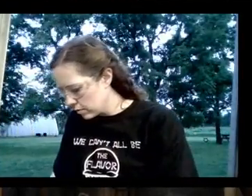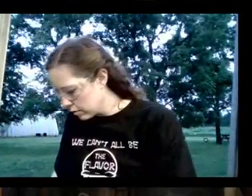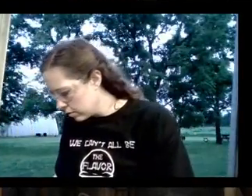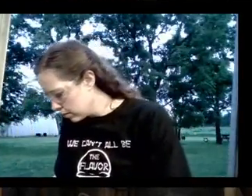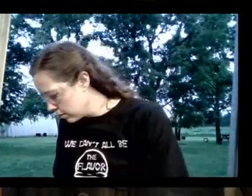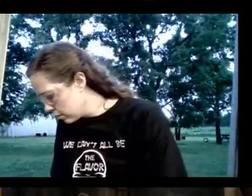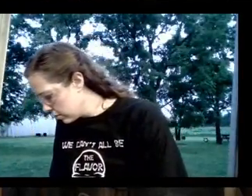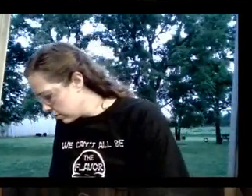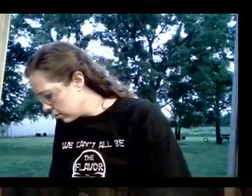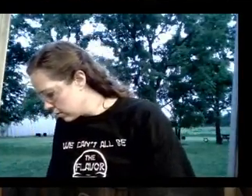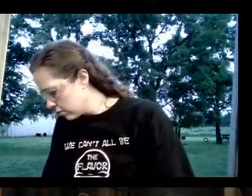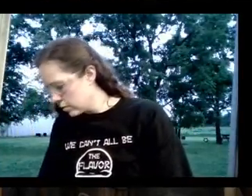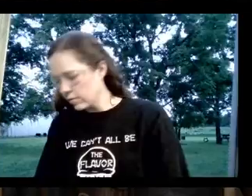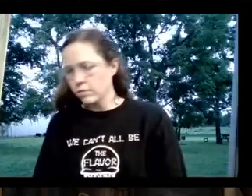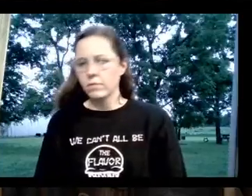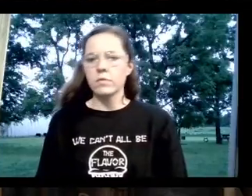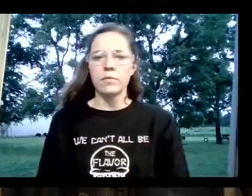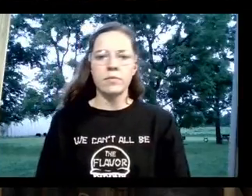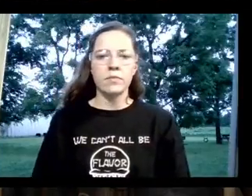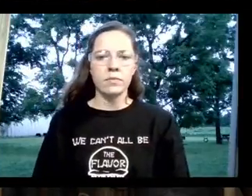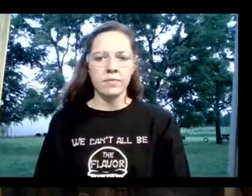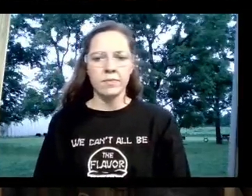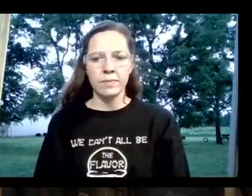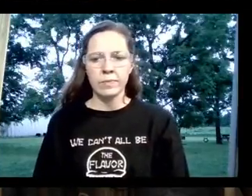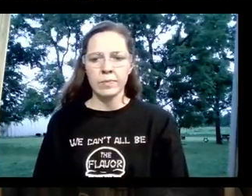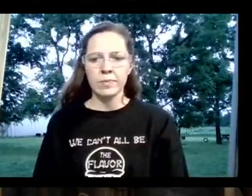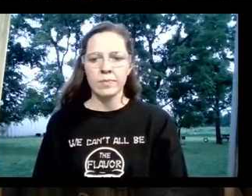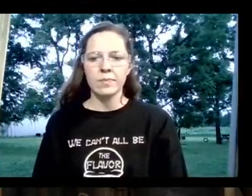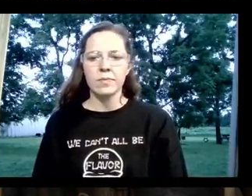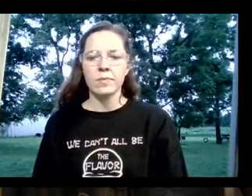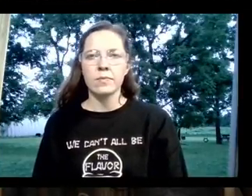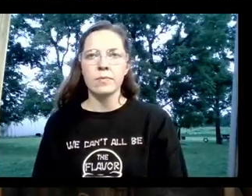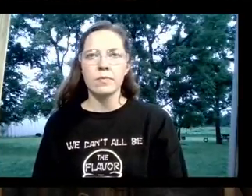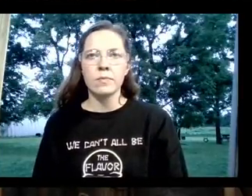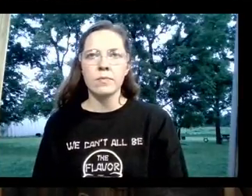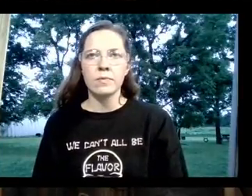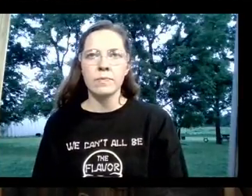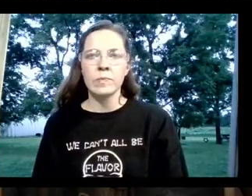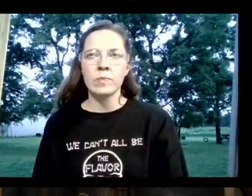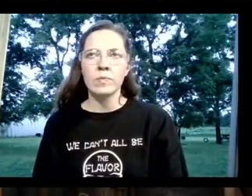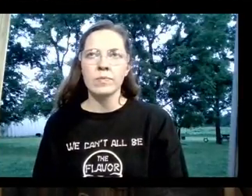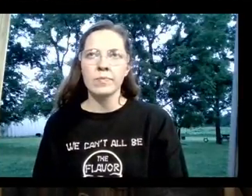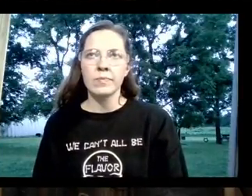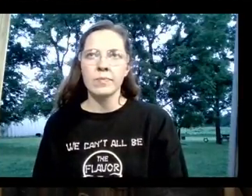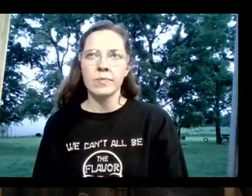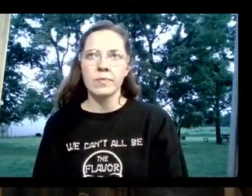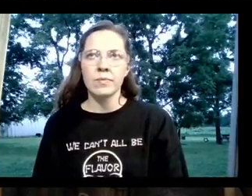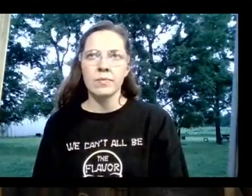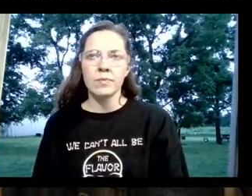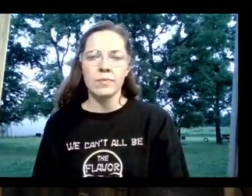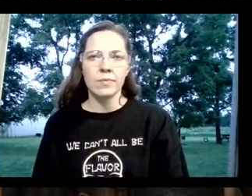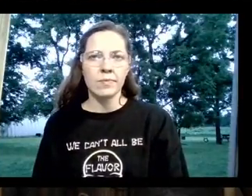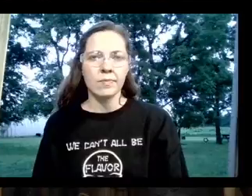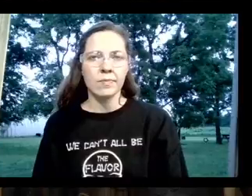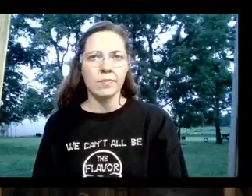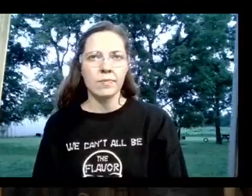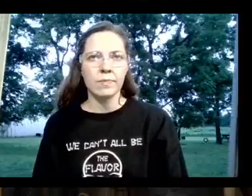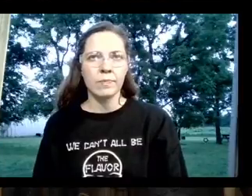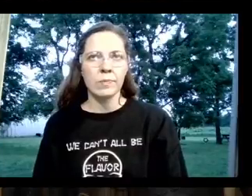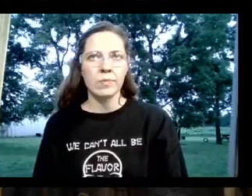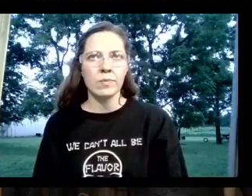Then chop that bar up and restack it, faggot weld it like this, and then draw it back down